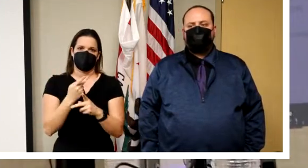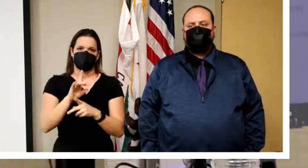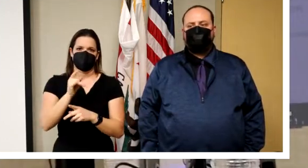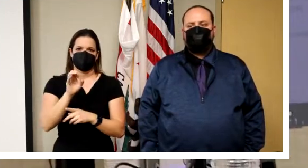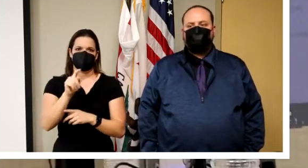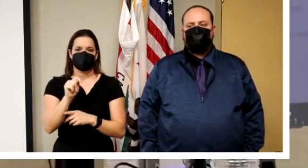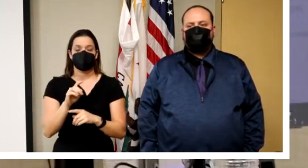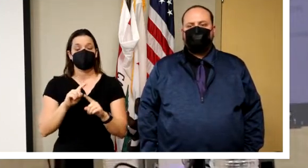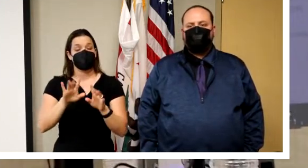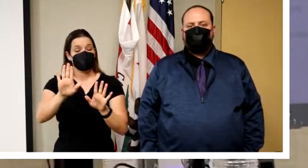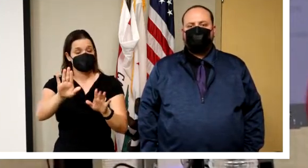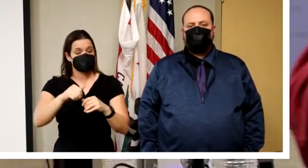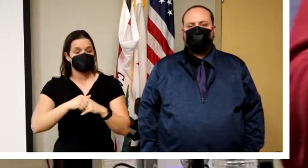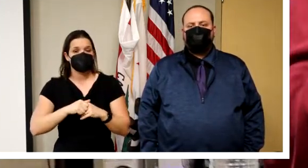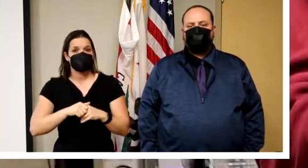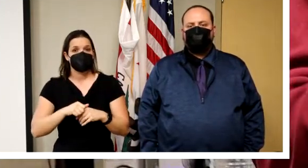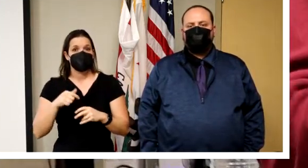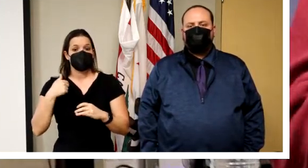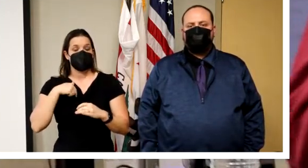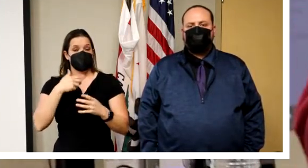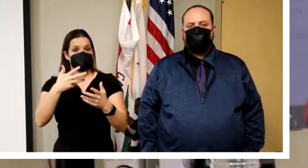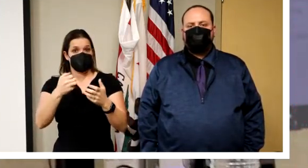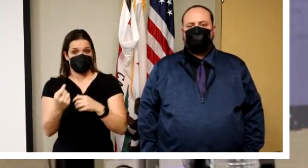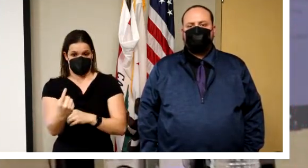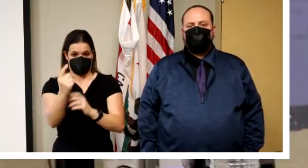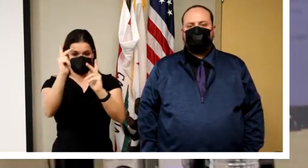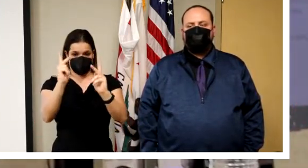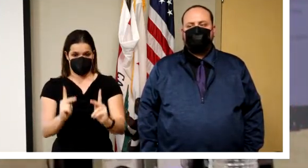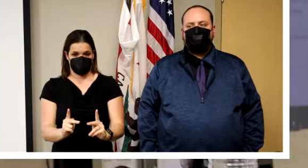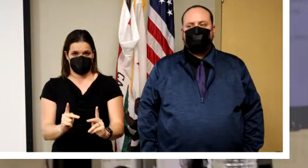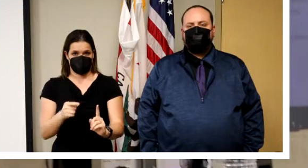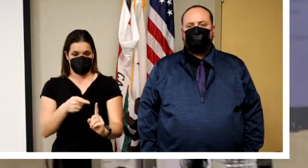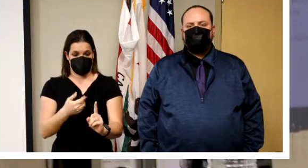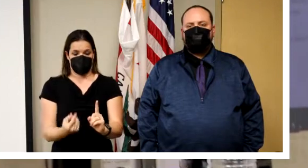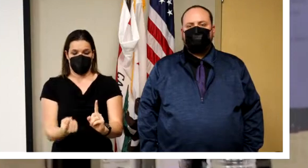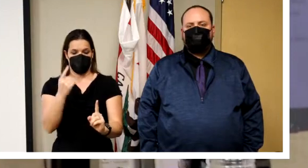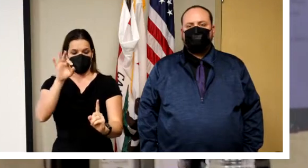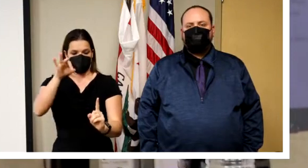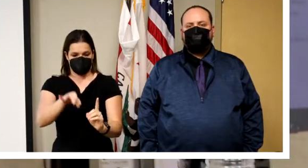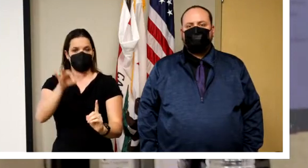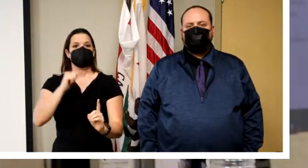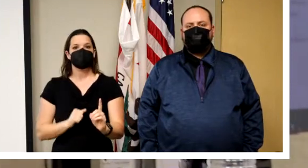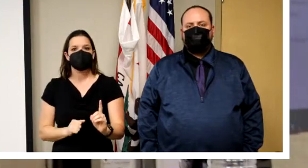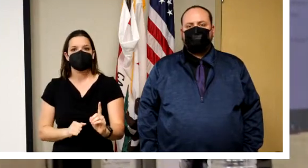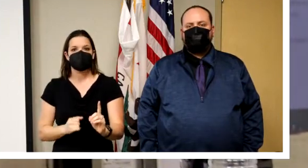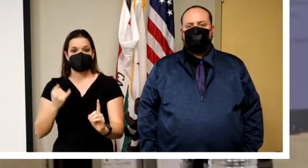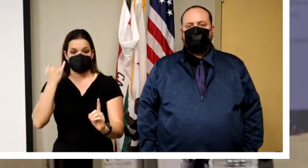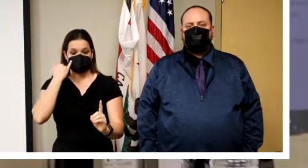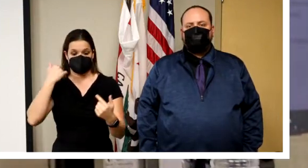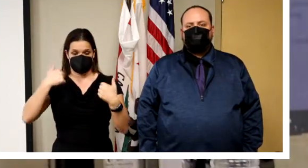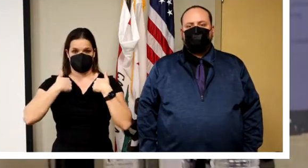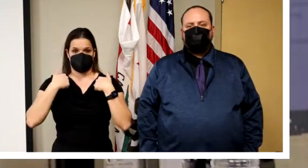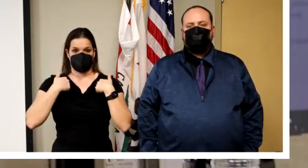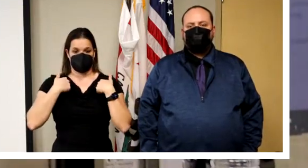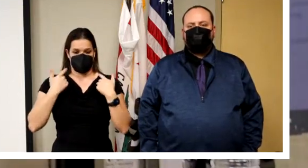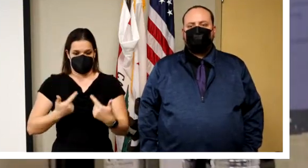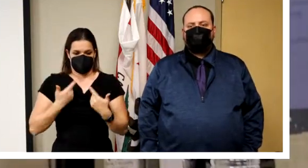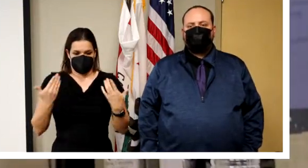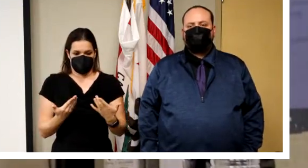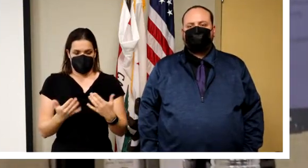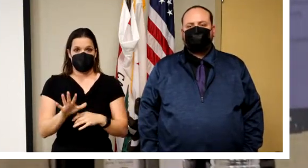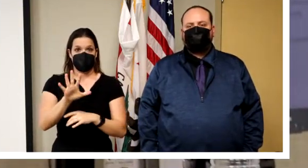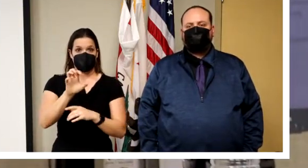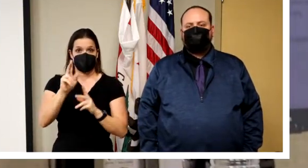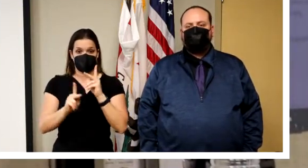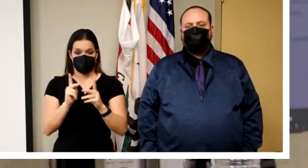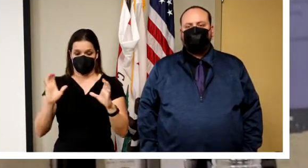idea is that you want one person to have one vote. If I am a resident of a district with